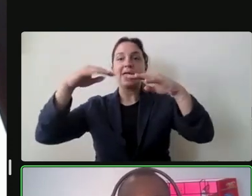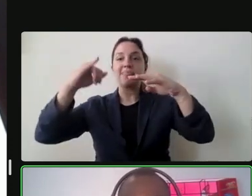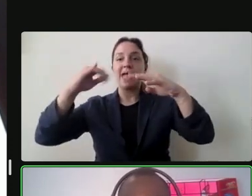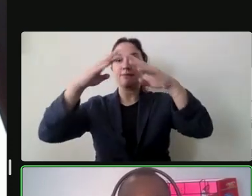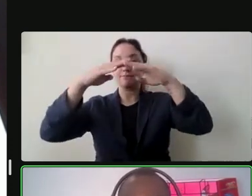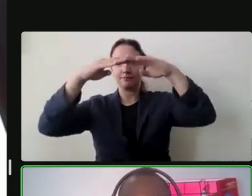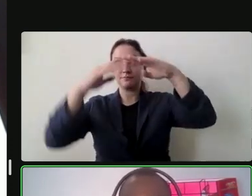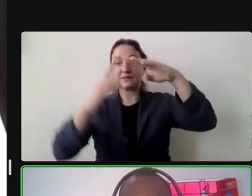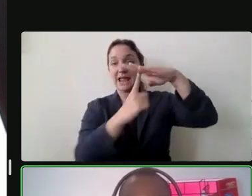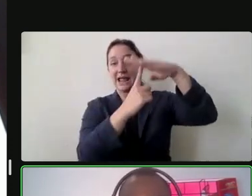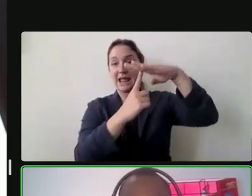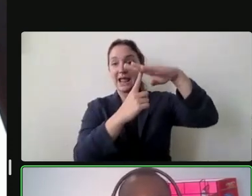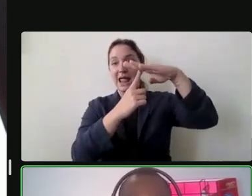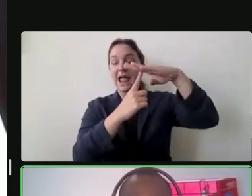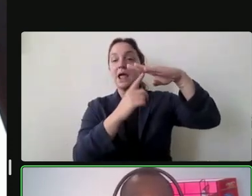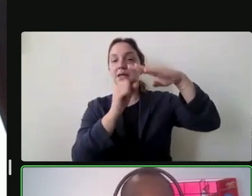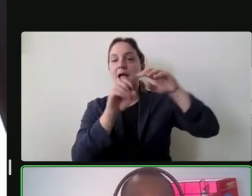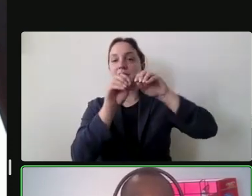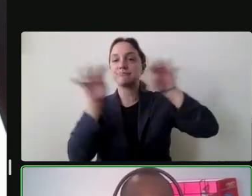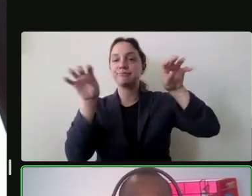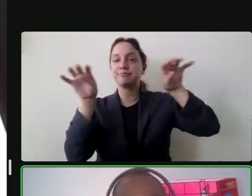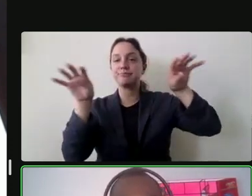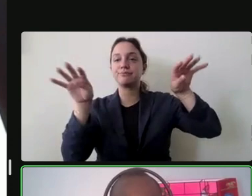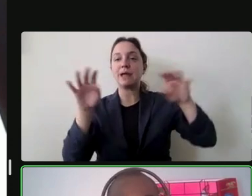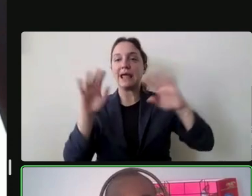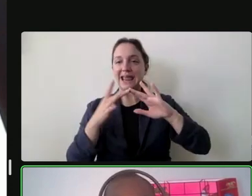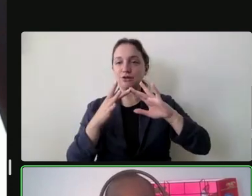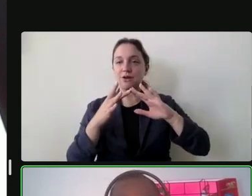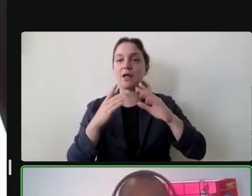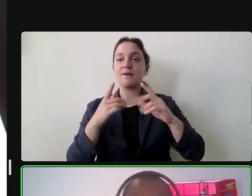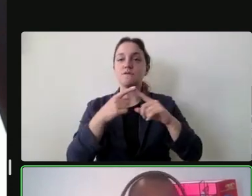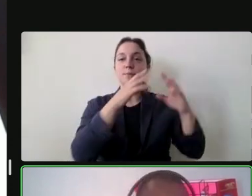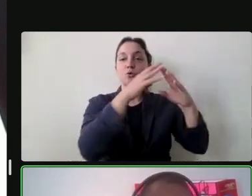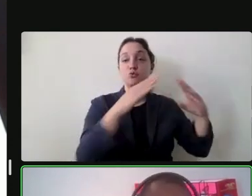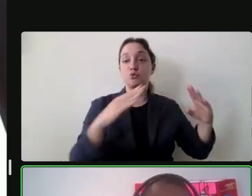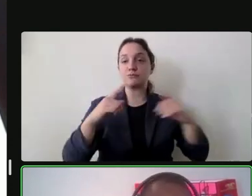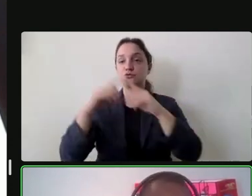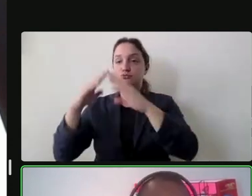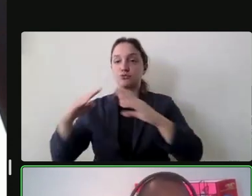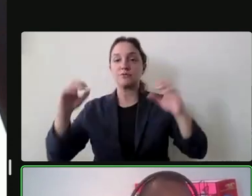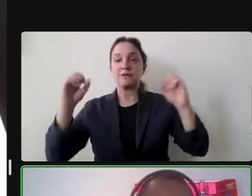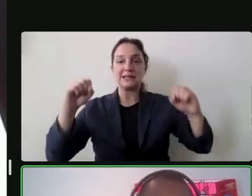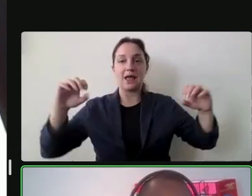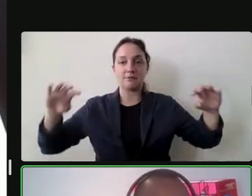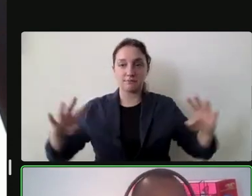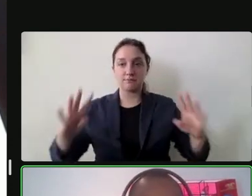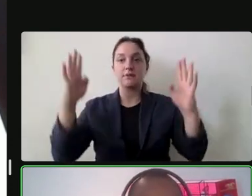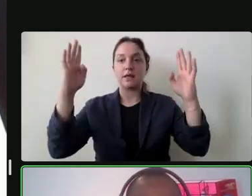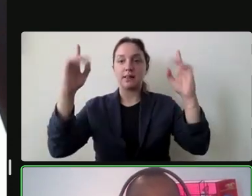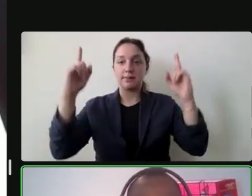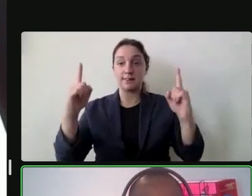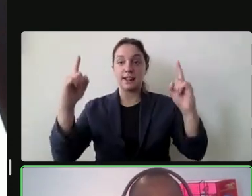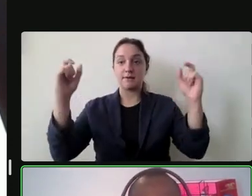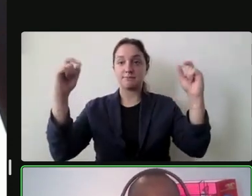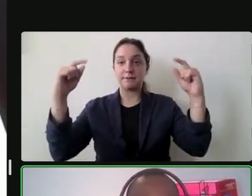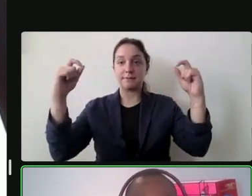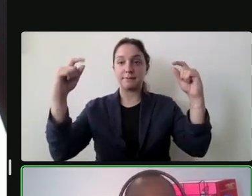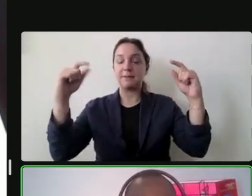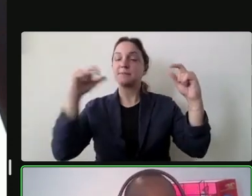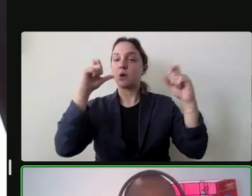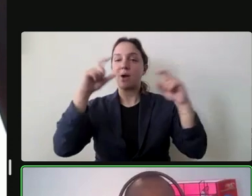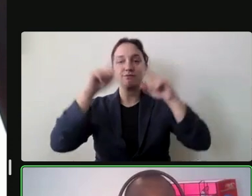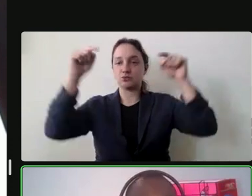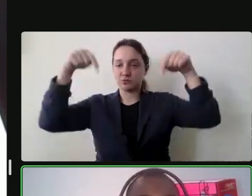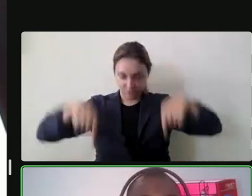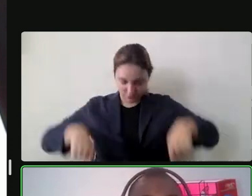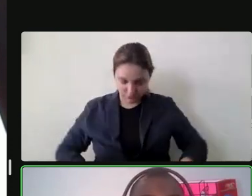low-cost internet from rooftop to rooftop. We don't have to dig into the ground in order to run fiber. We